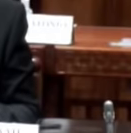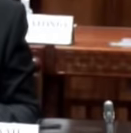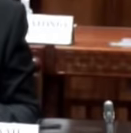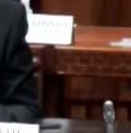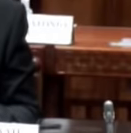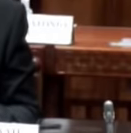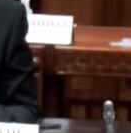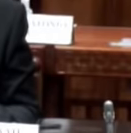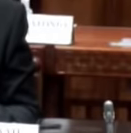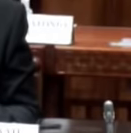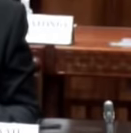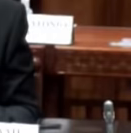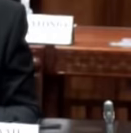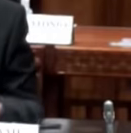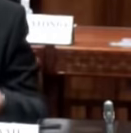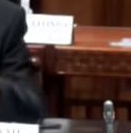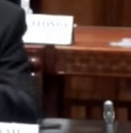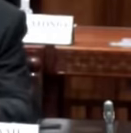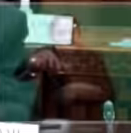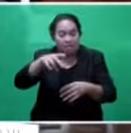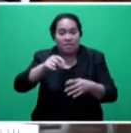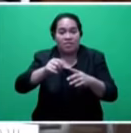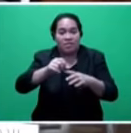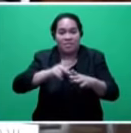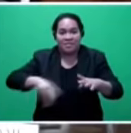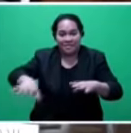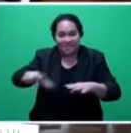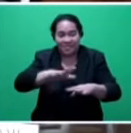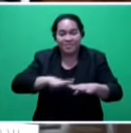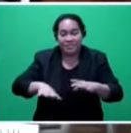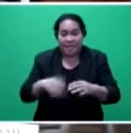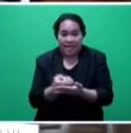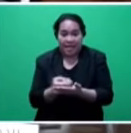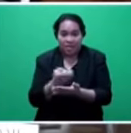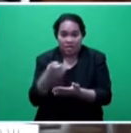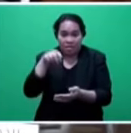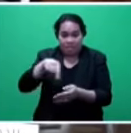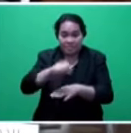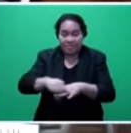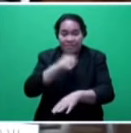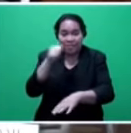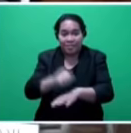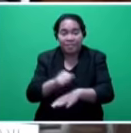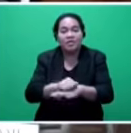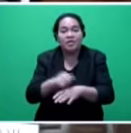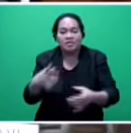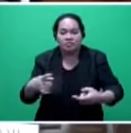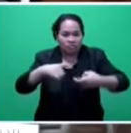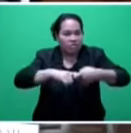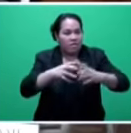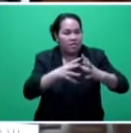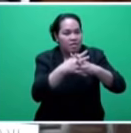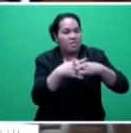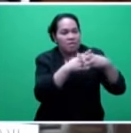Singapore is a trading hub of the Pacific. It economically conjoins the Americas